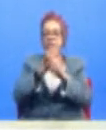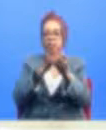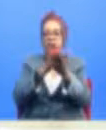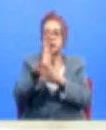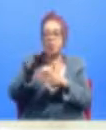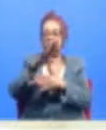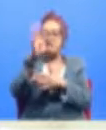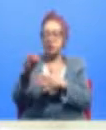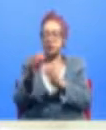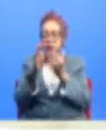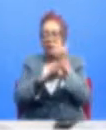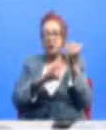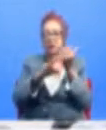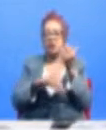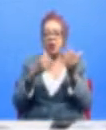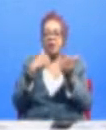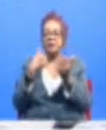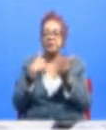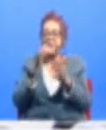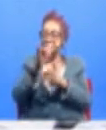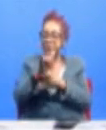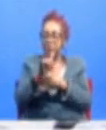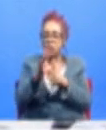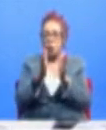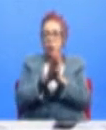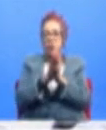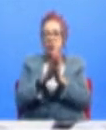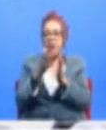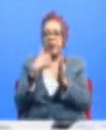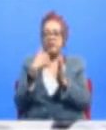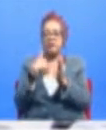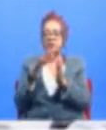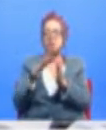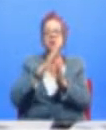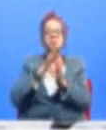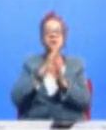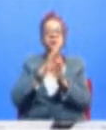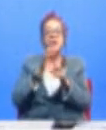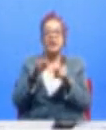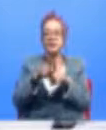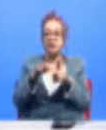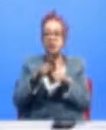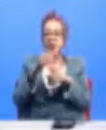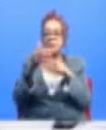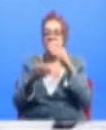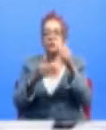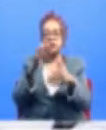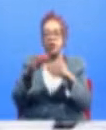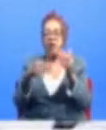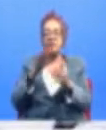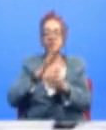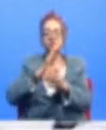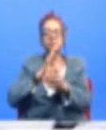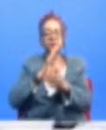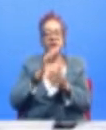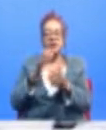spared the burden that comes with falling into debt distress and the protracted process of debt